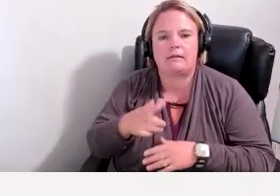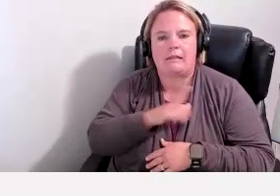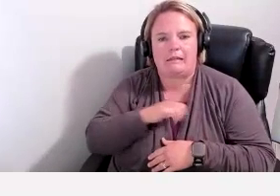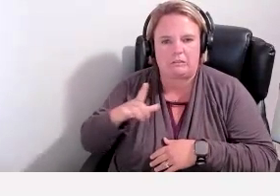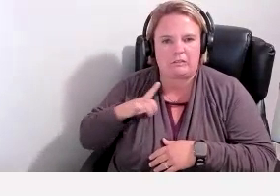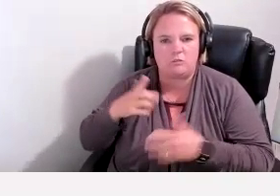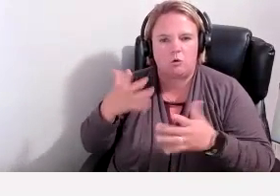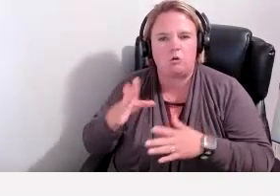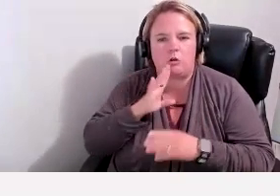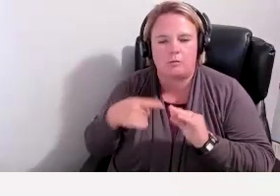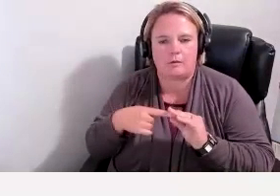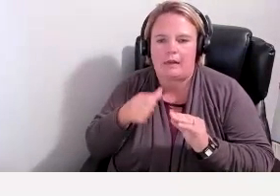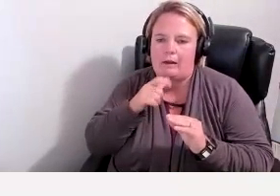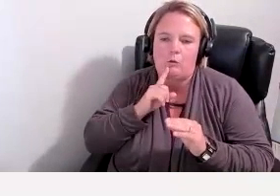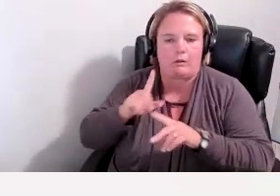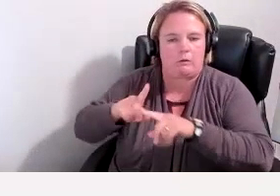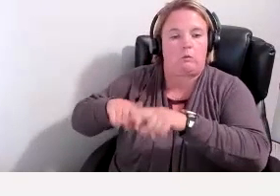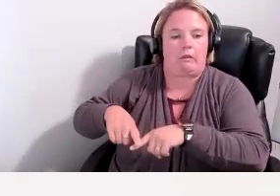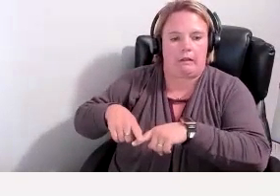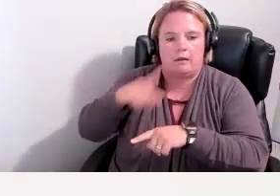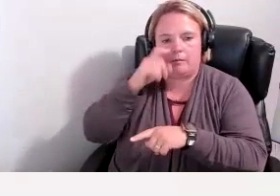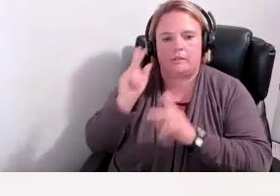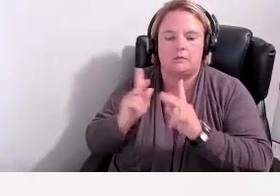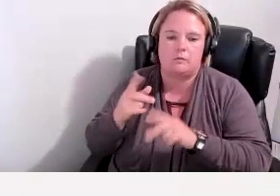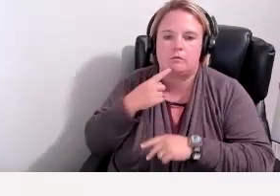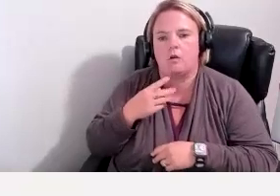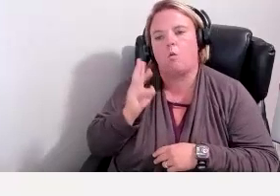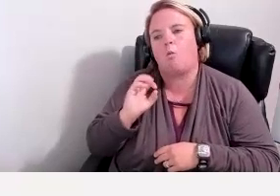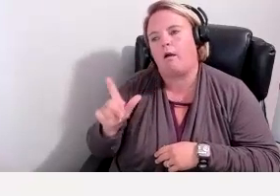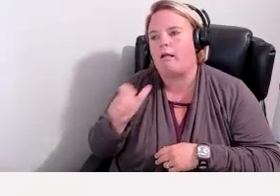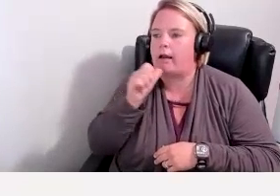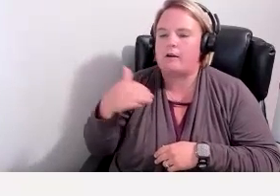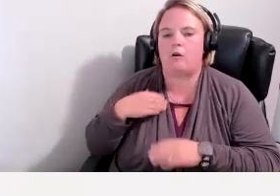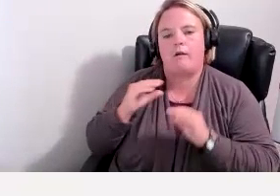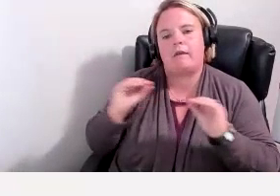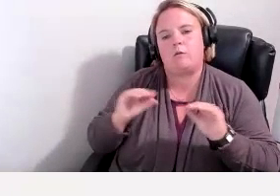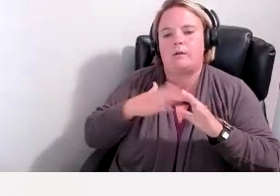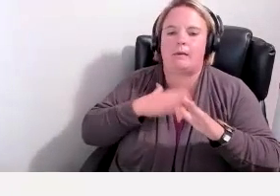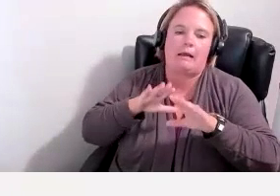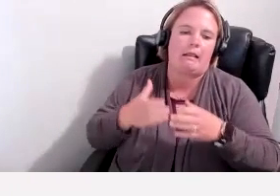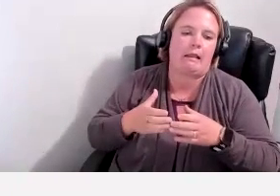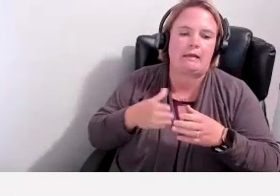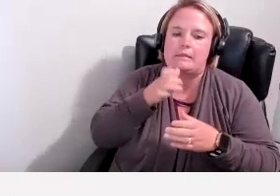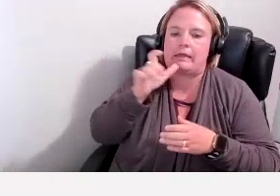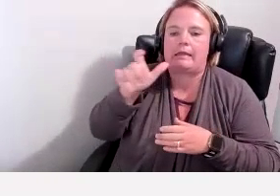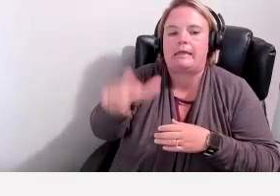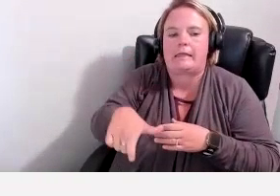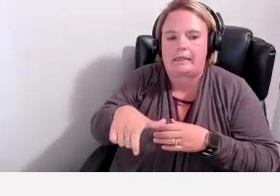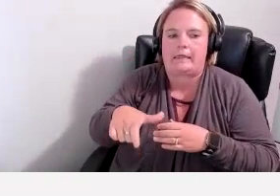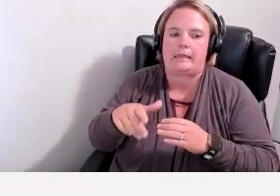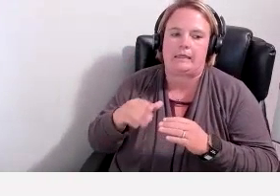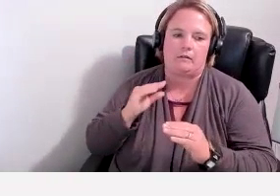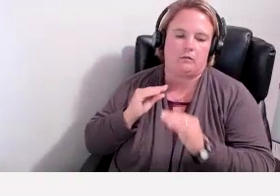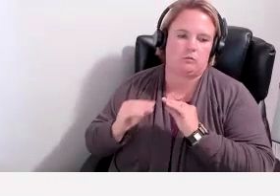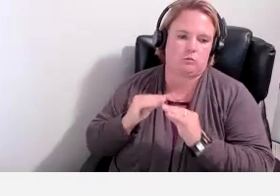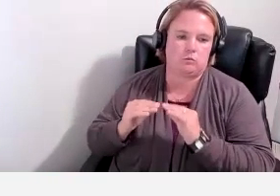as much, because we have heard people say, well, I don't have anybody in my classes that need remediation or